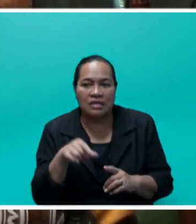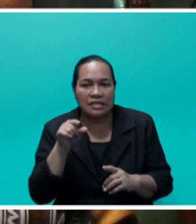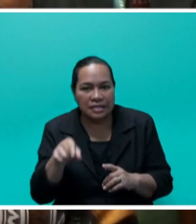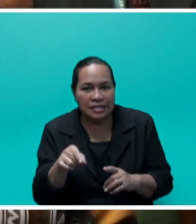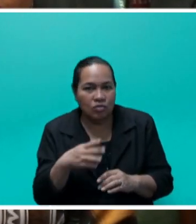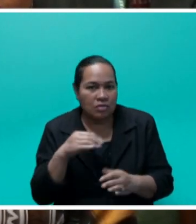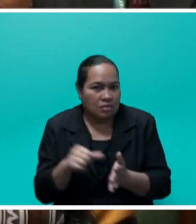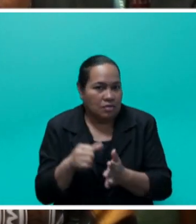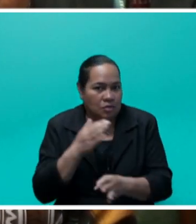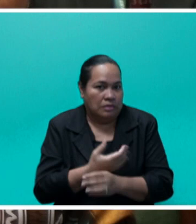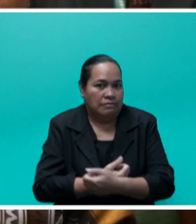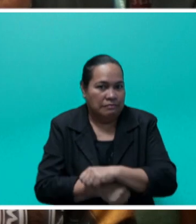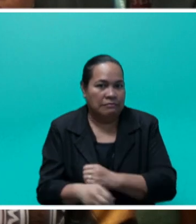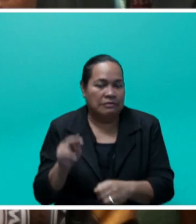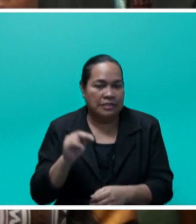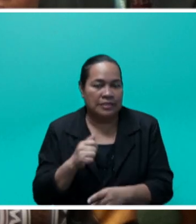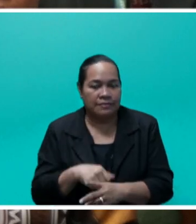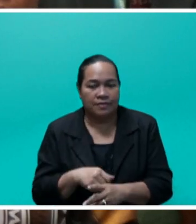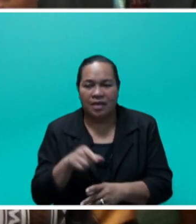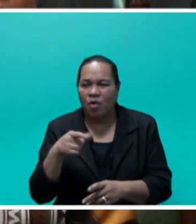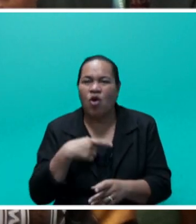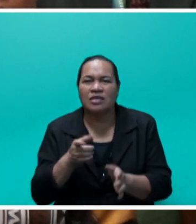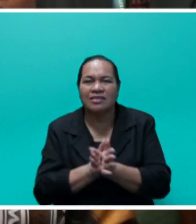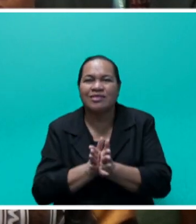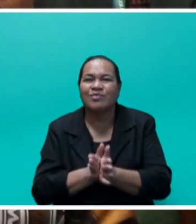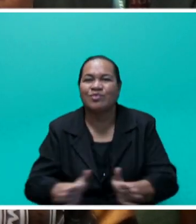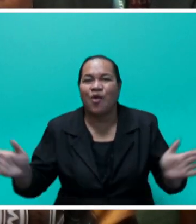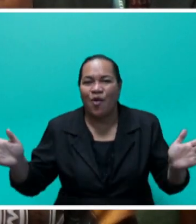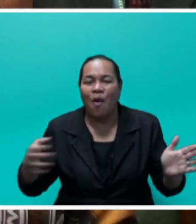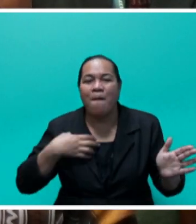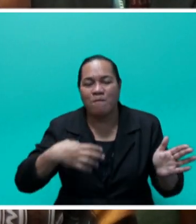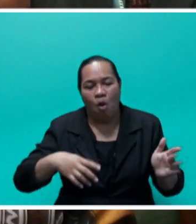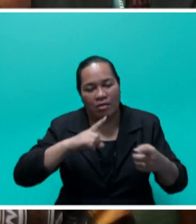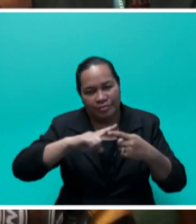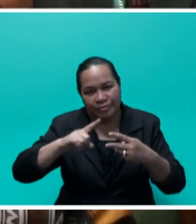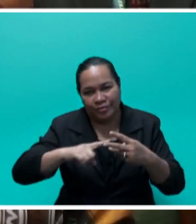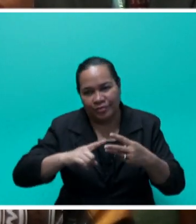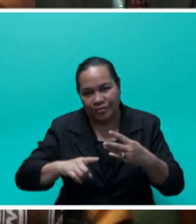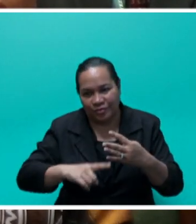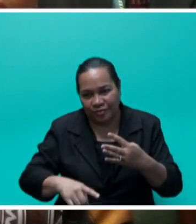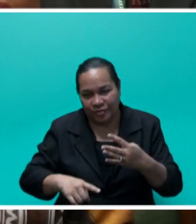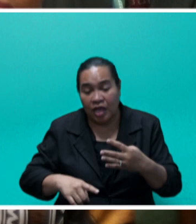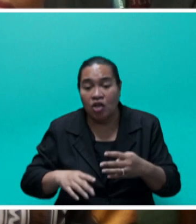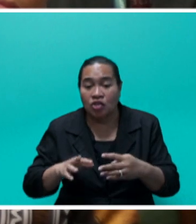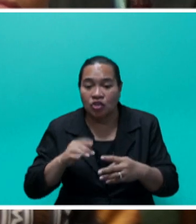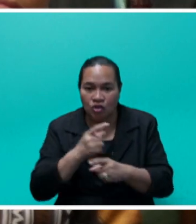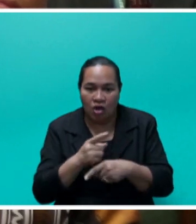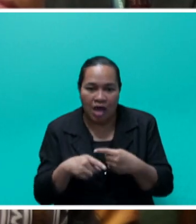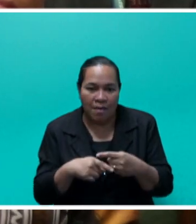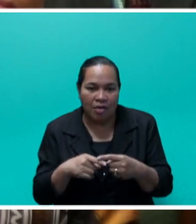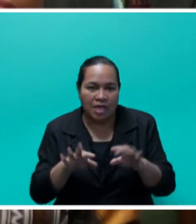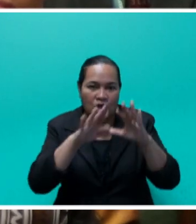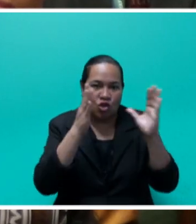They address a much broader set of concerns and emphasizes the link between global